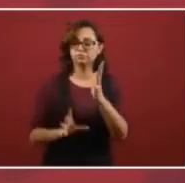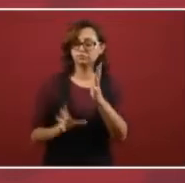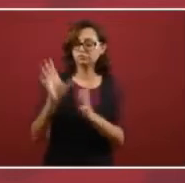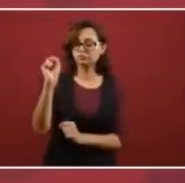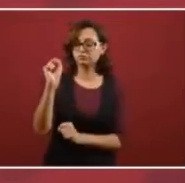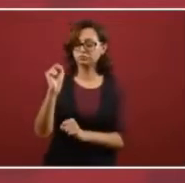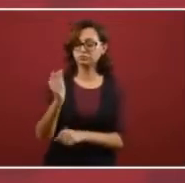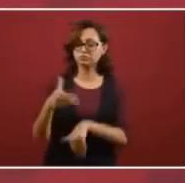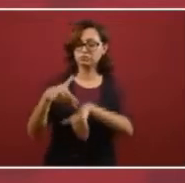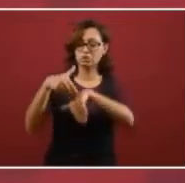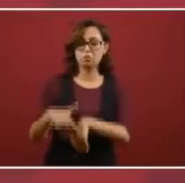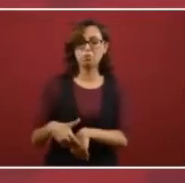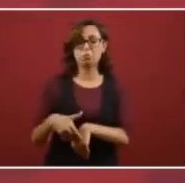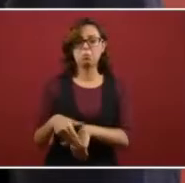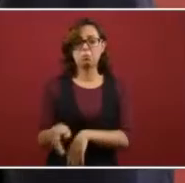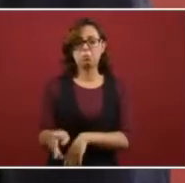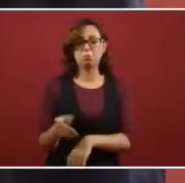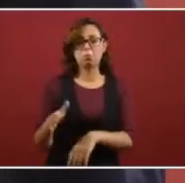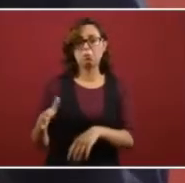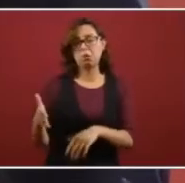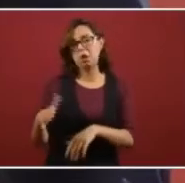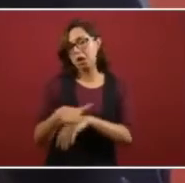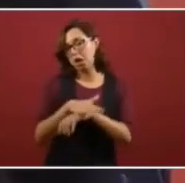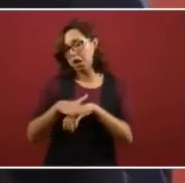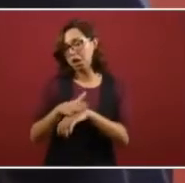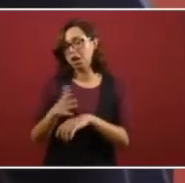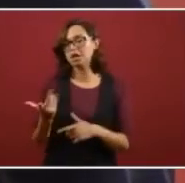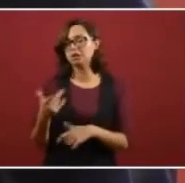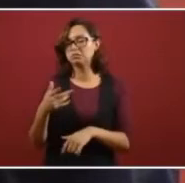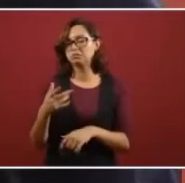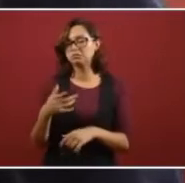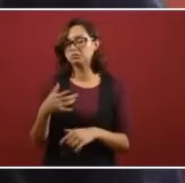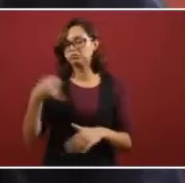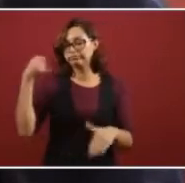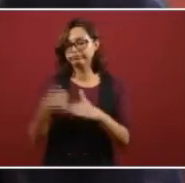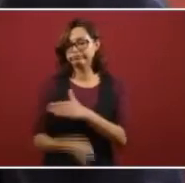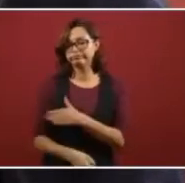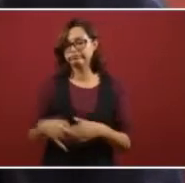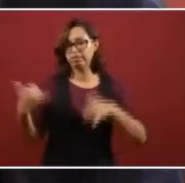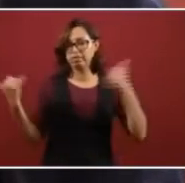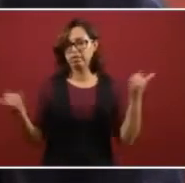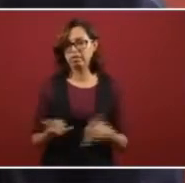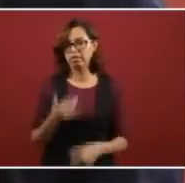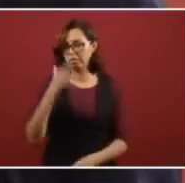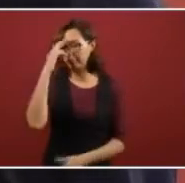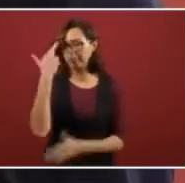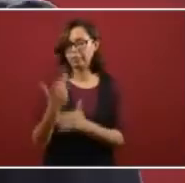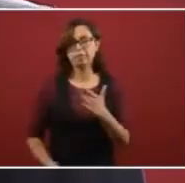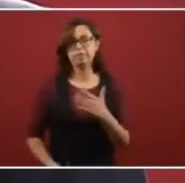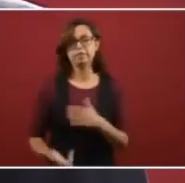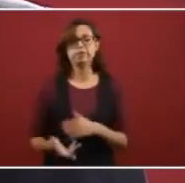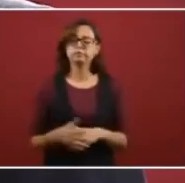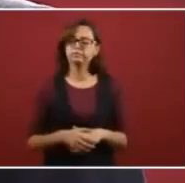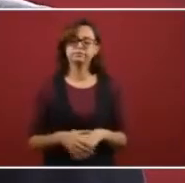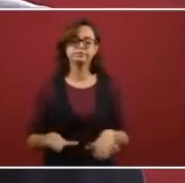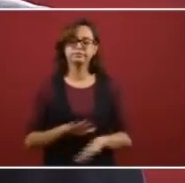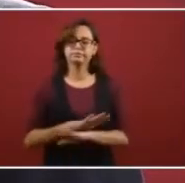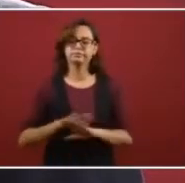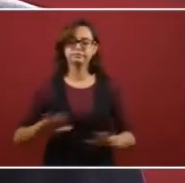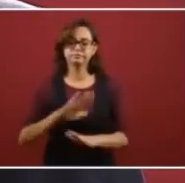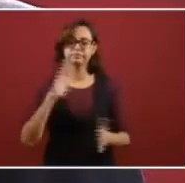to respect the Constitution in the beginning and then end it in the end. All